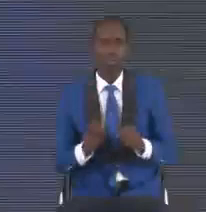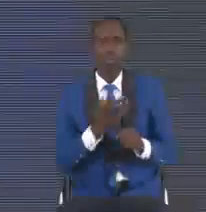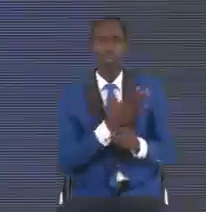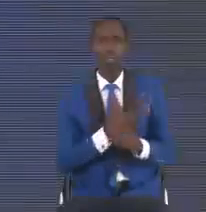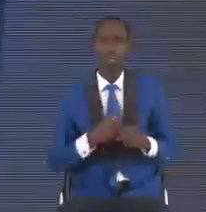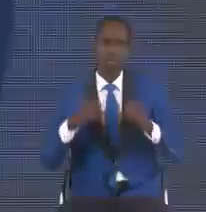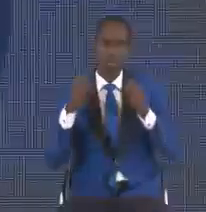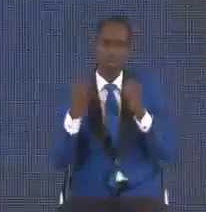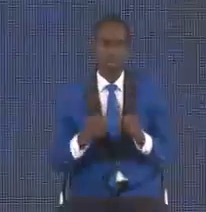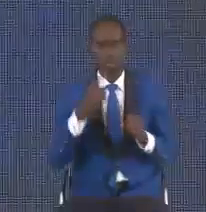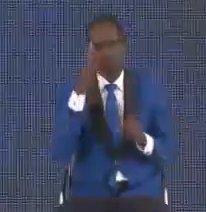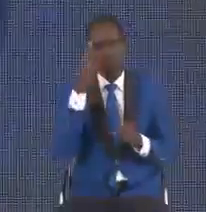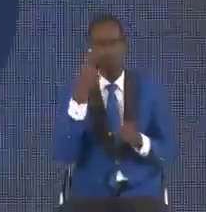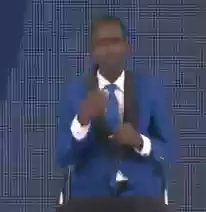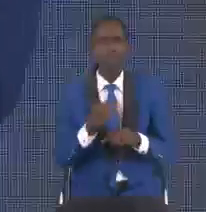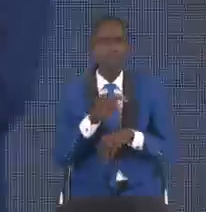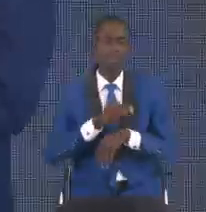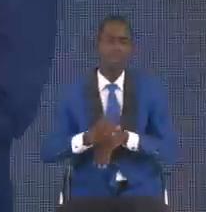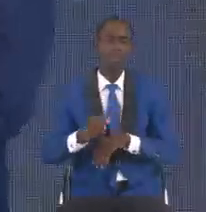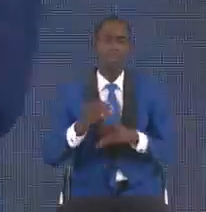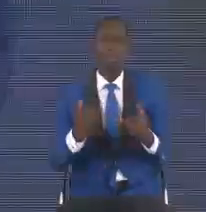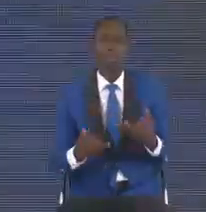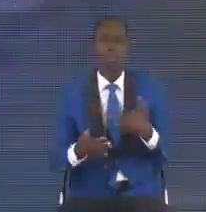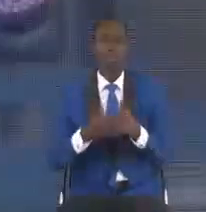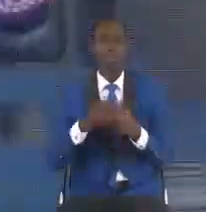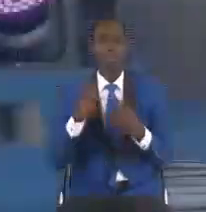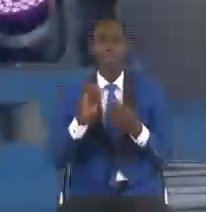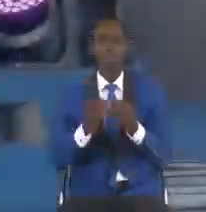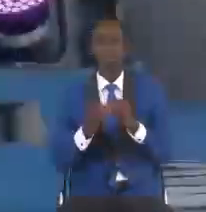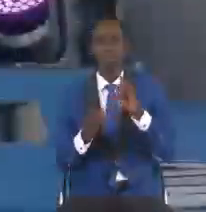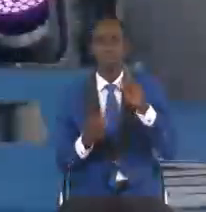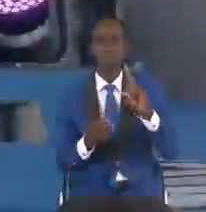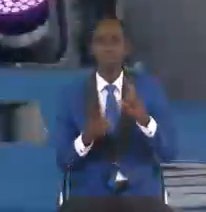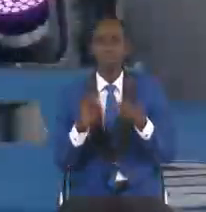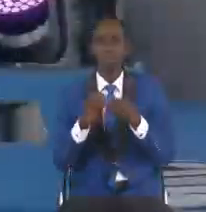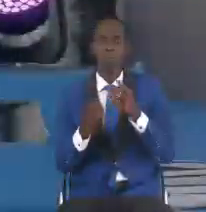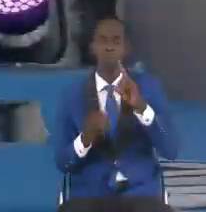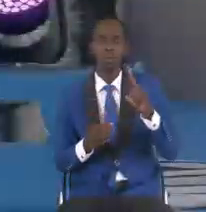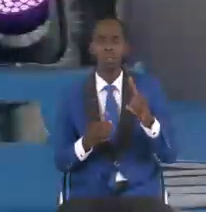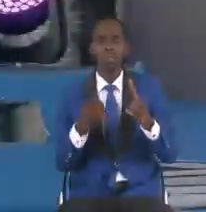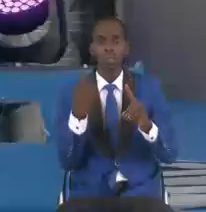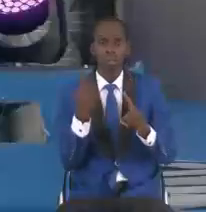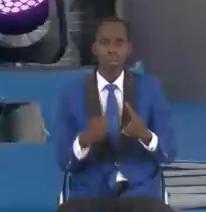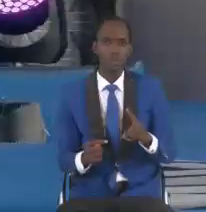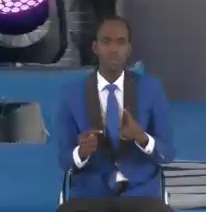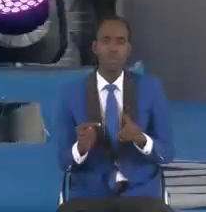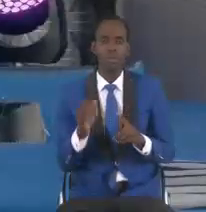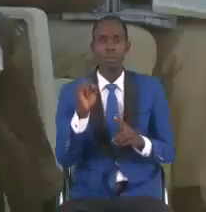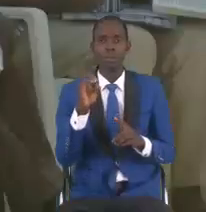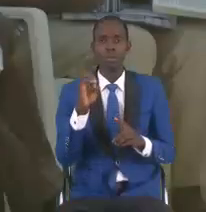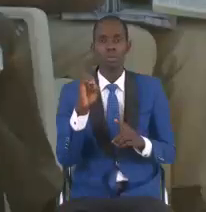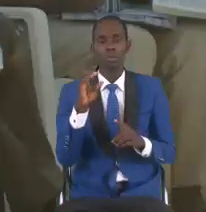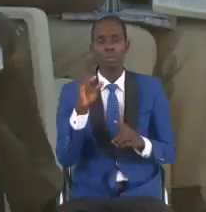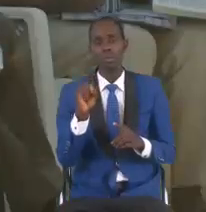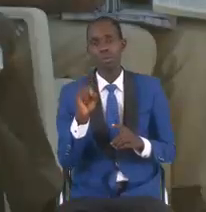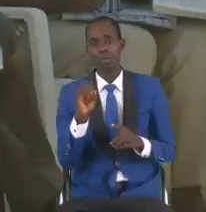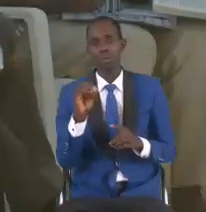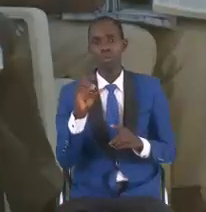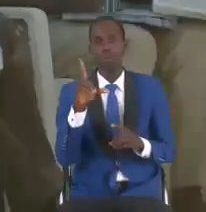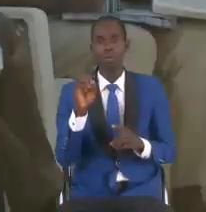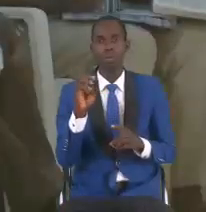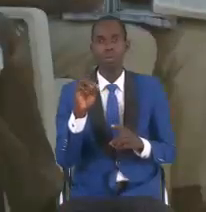for the ministry. Let's come to number one. Number one is the solemn charge to